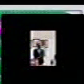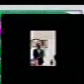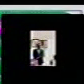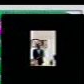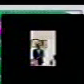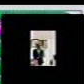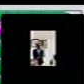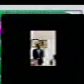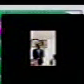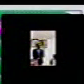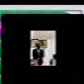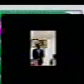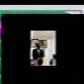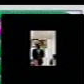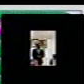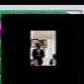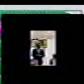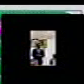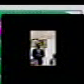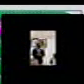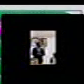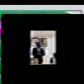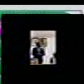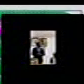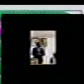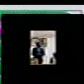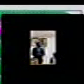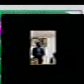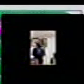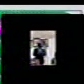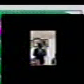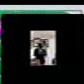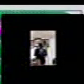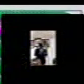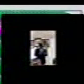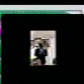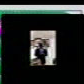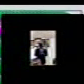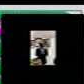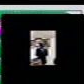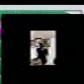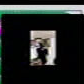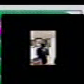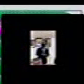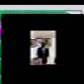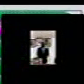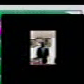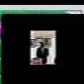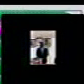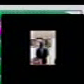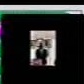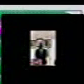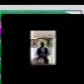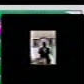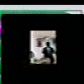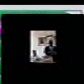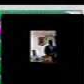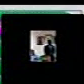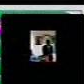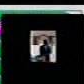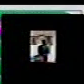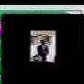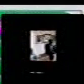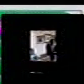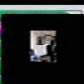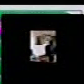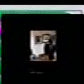defeat that the devil is bringing your family and bringing in your business, we're rooting everything out right now. Any